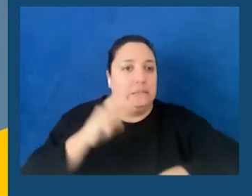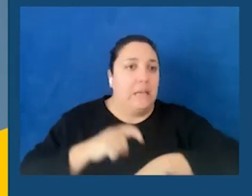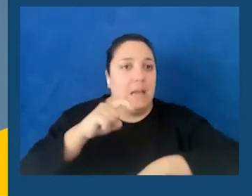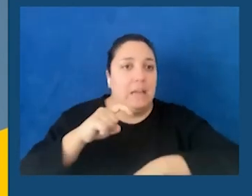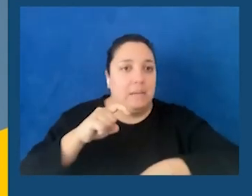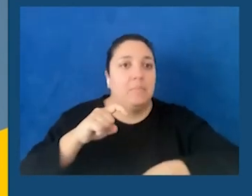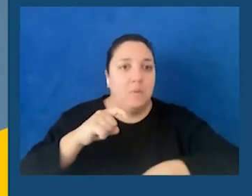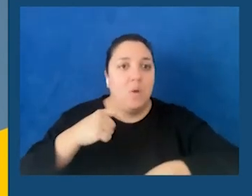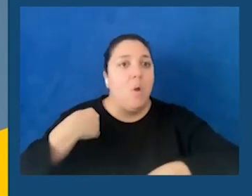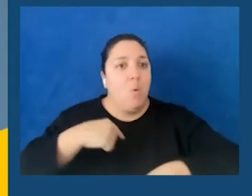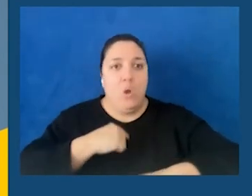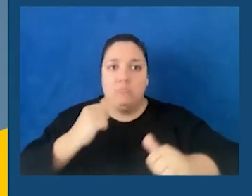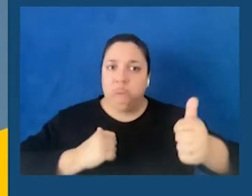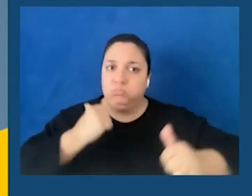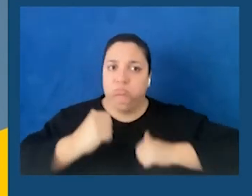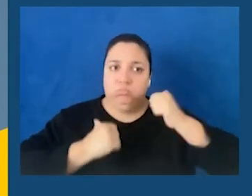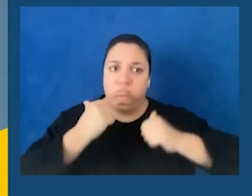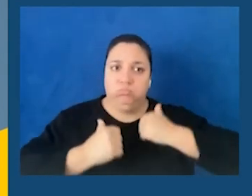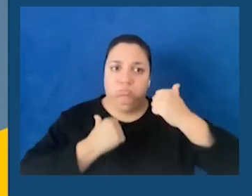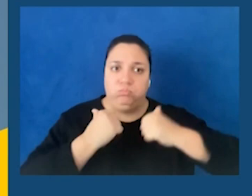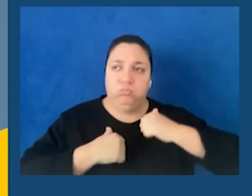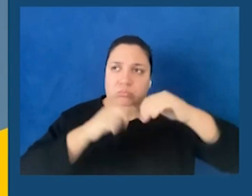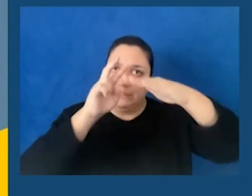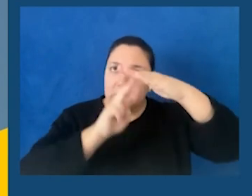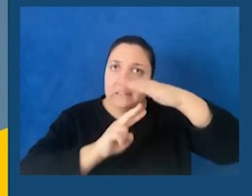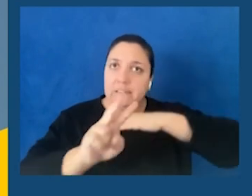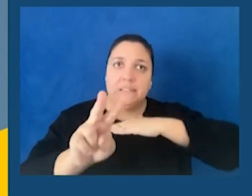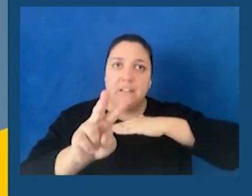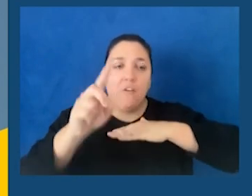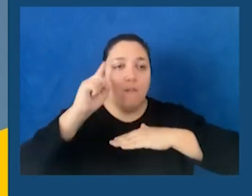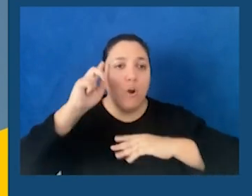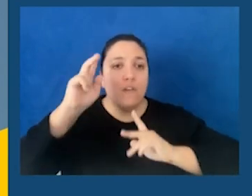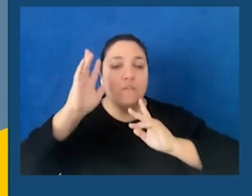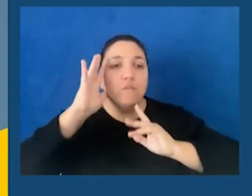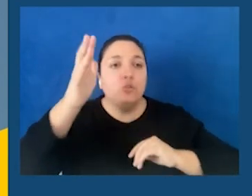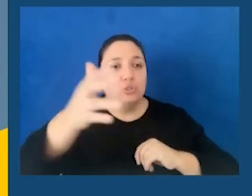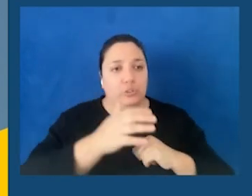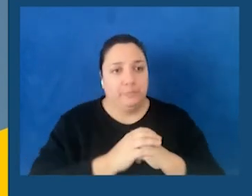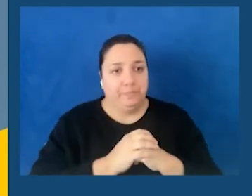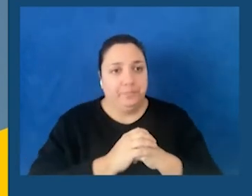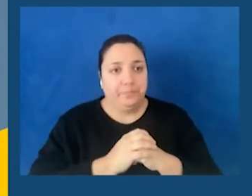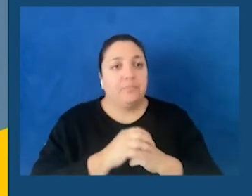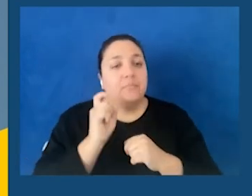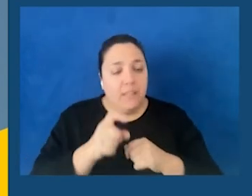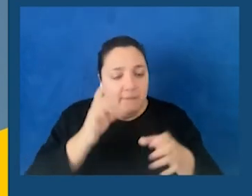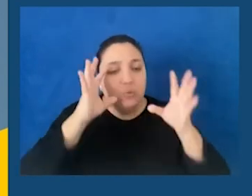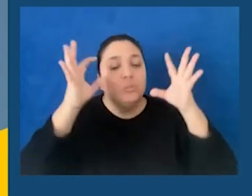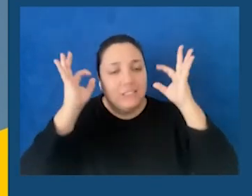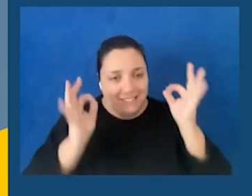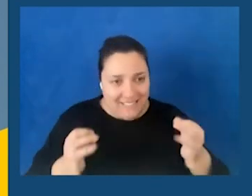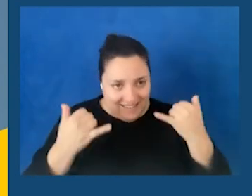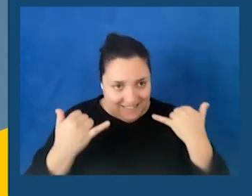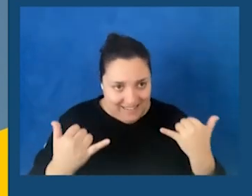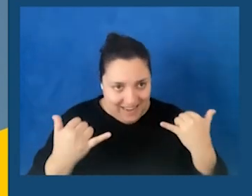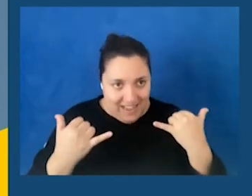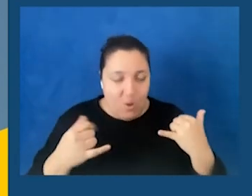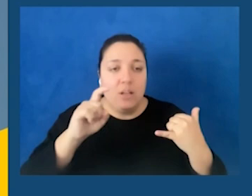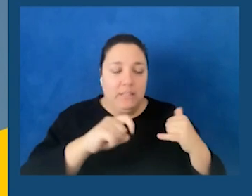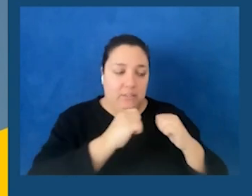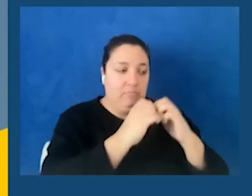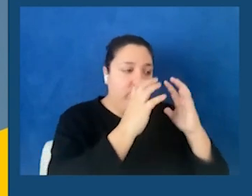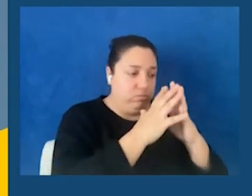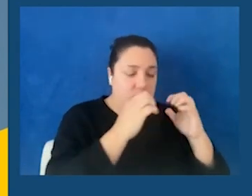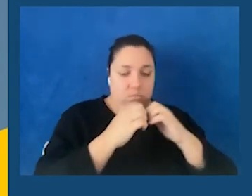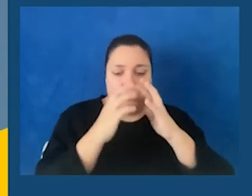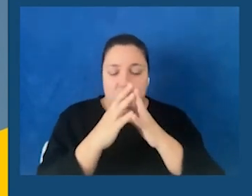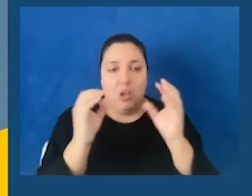courage and the foresight for future generations to make the decisions now that we will build more housing. Let's just say we're